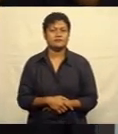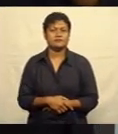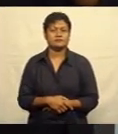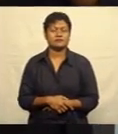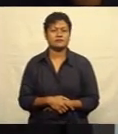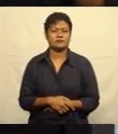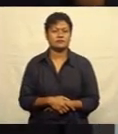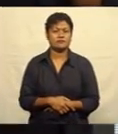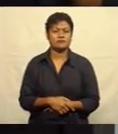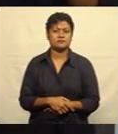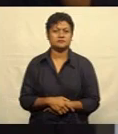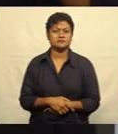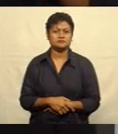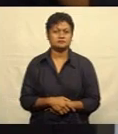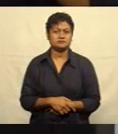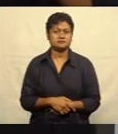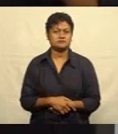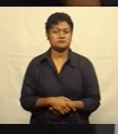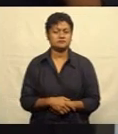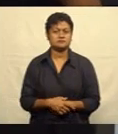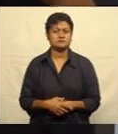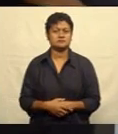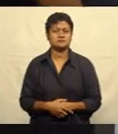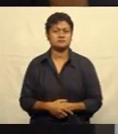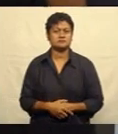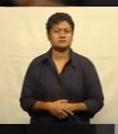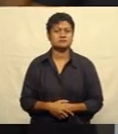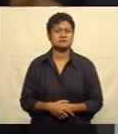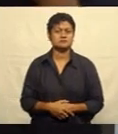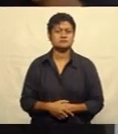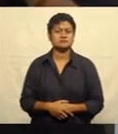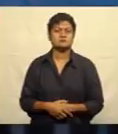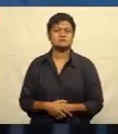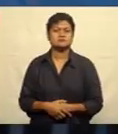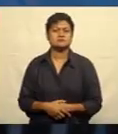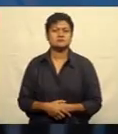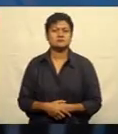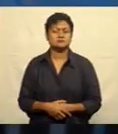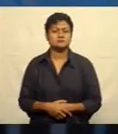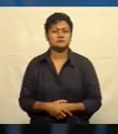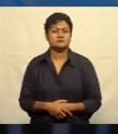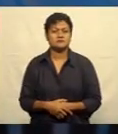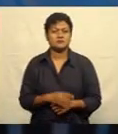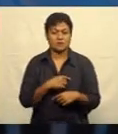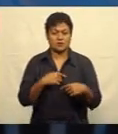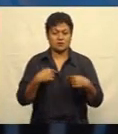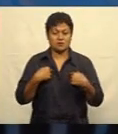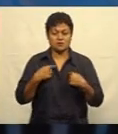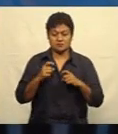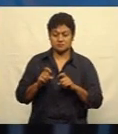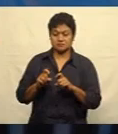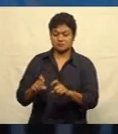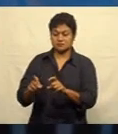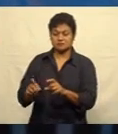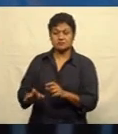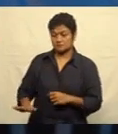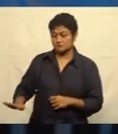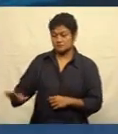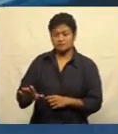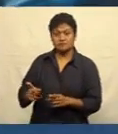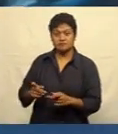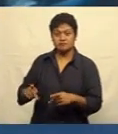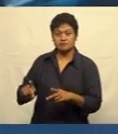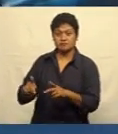virus have all tested negative for COVID-19. We are going to maintain the island as a containment area until